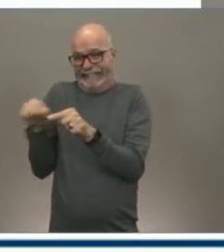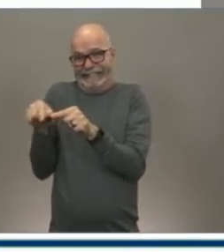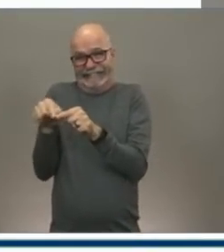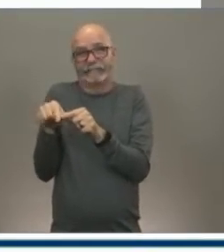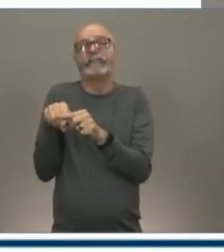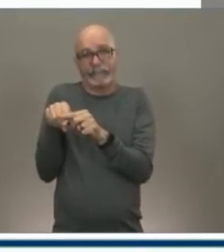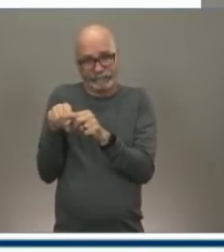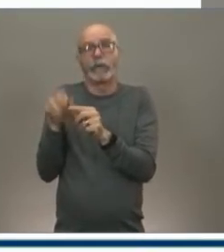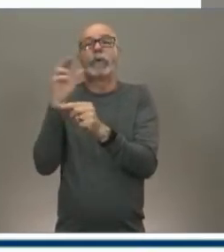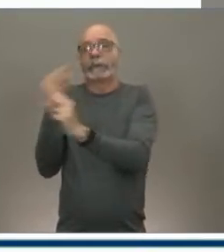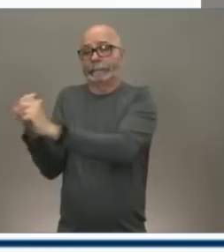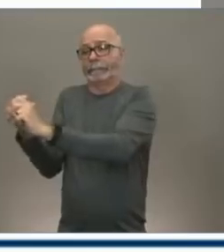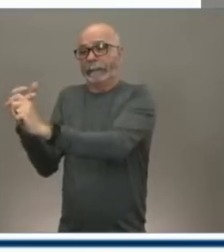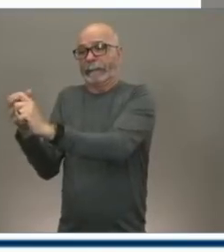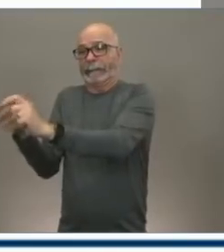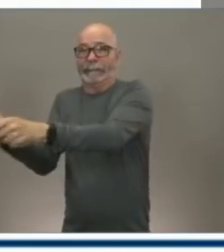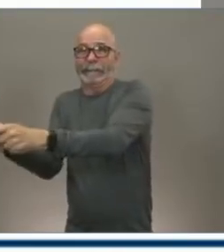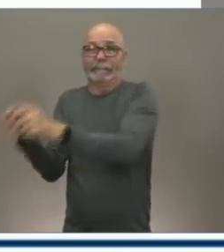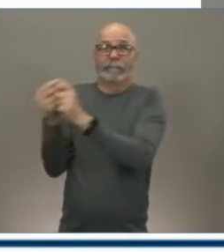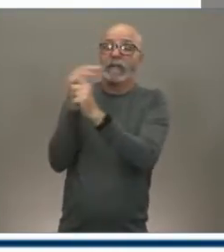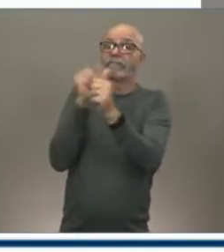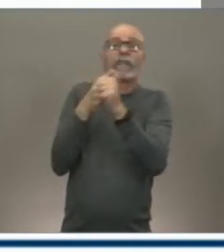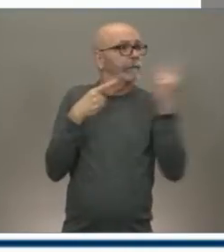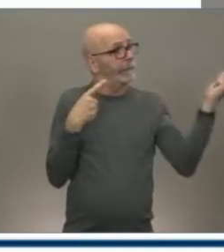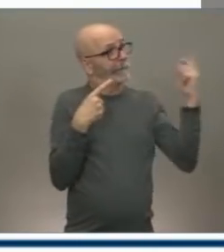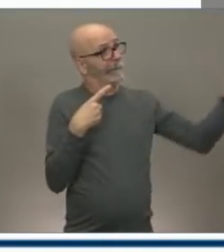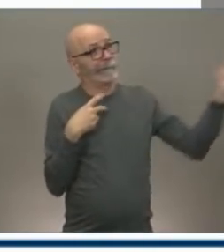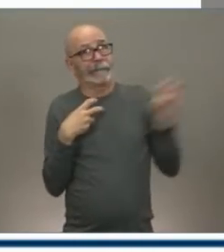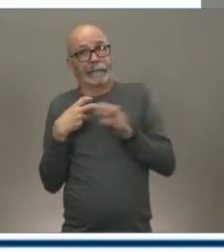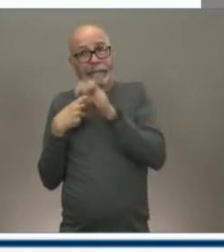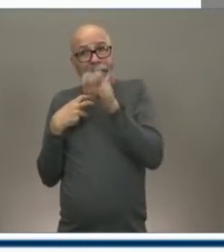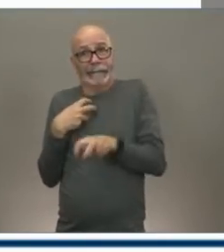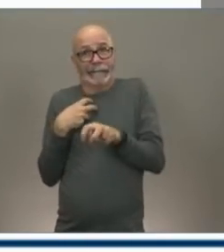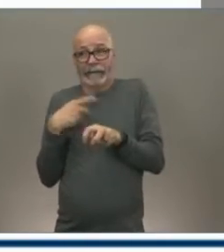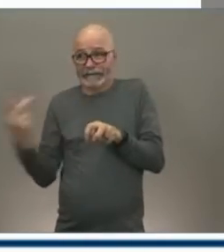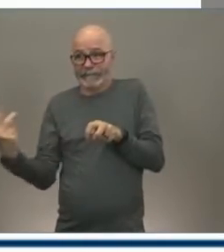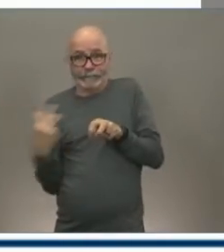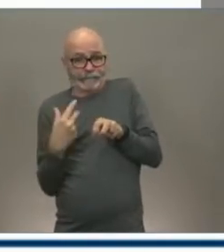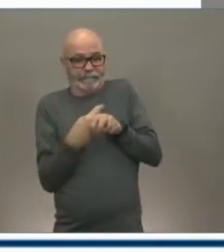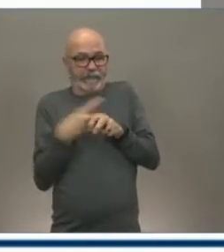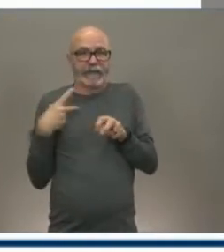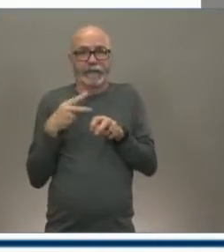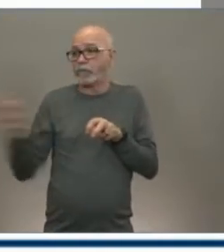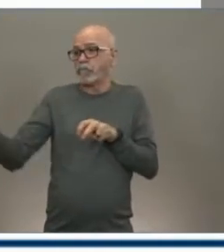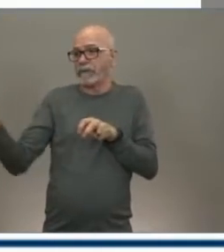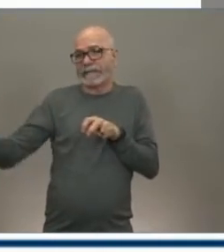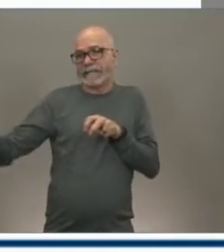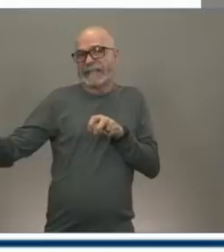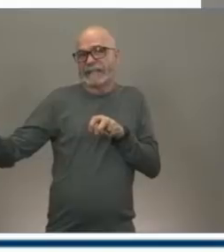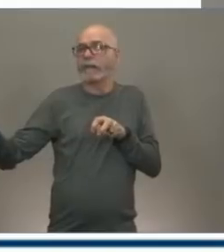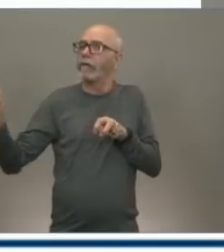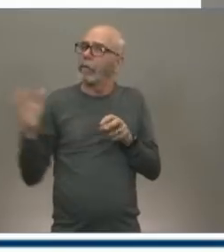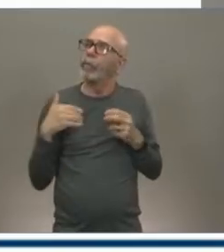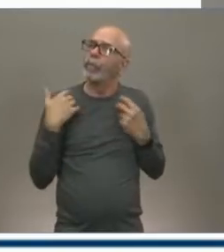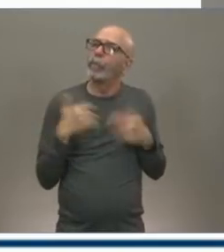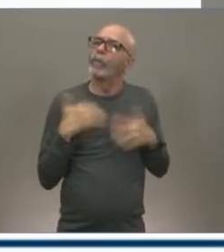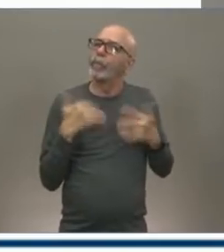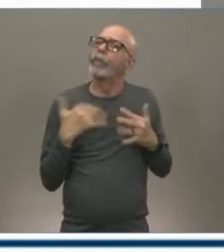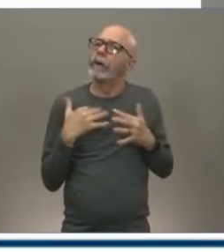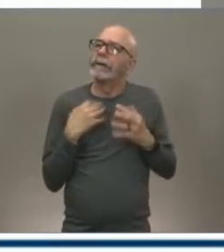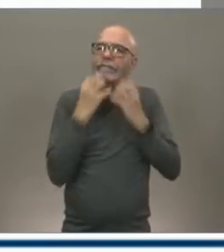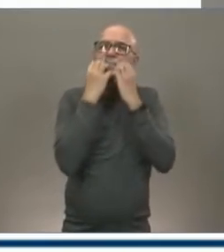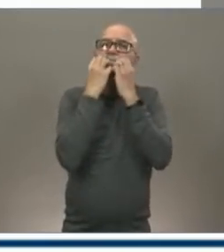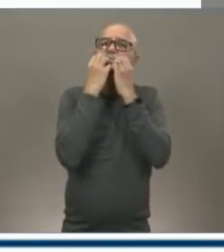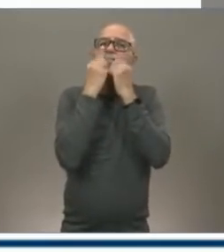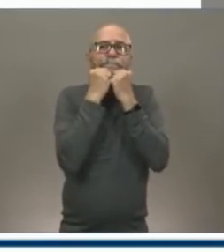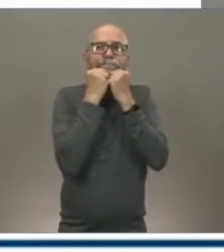the first ones to get vaccinated here in the province. But also we need to protect and preserve our frontline healthcare